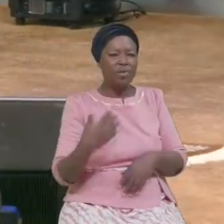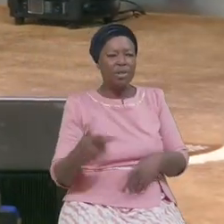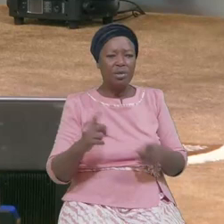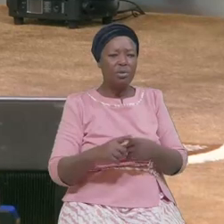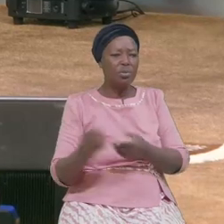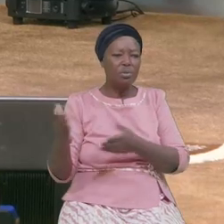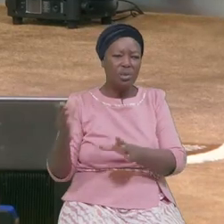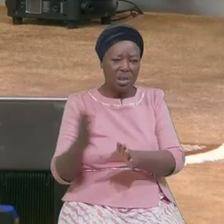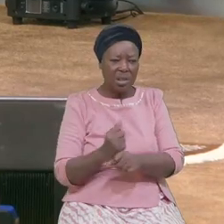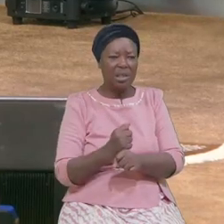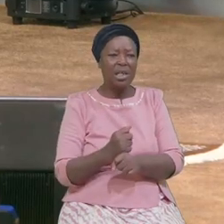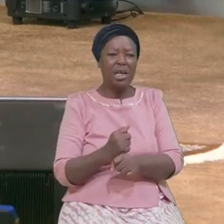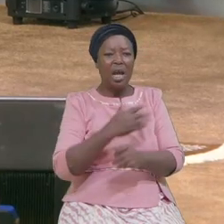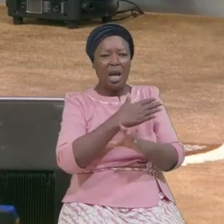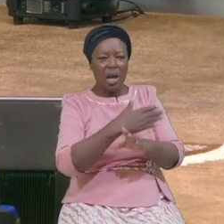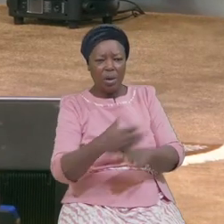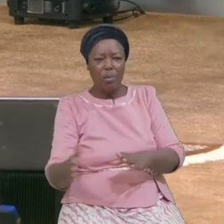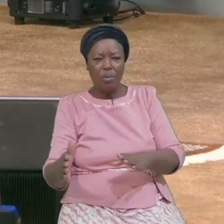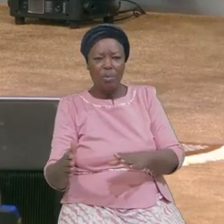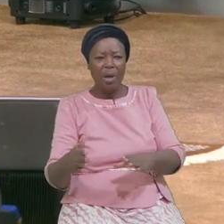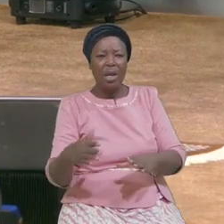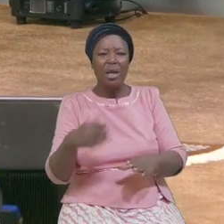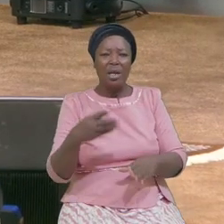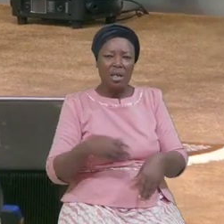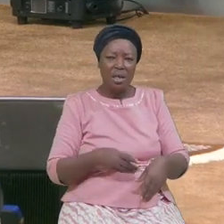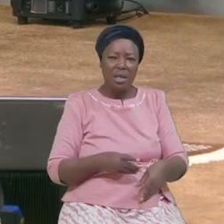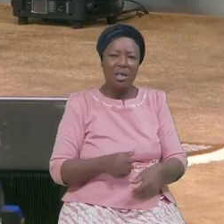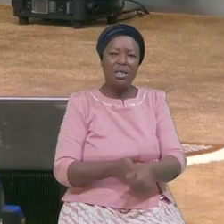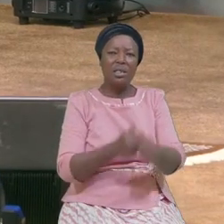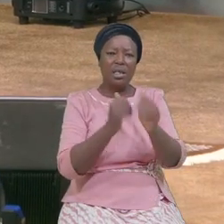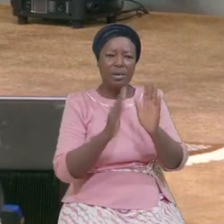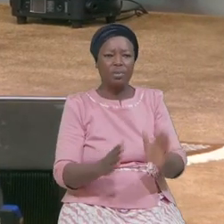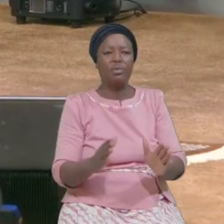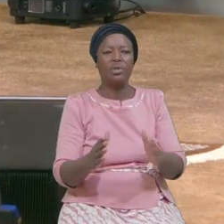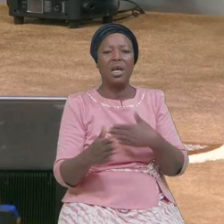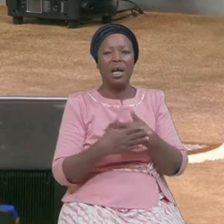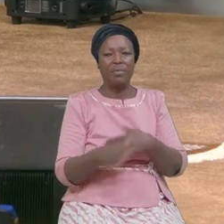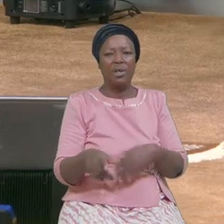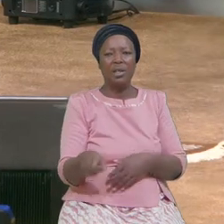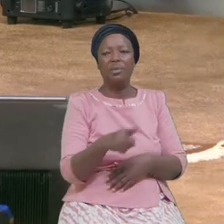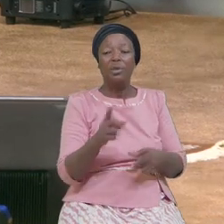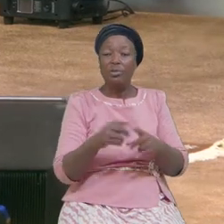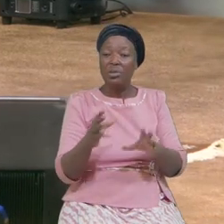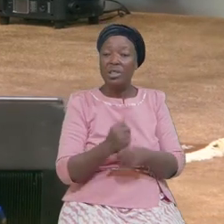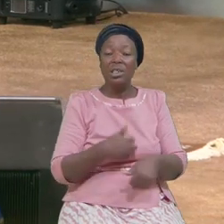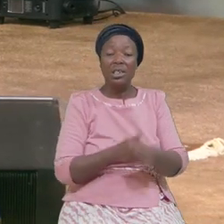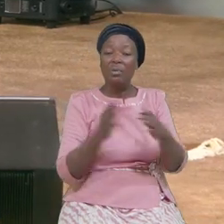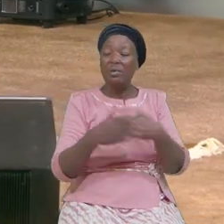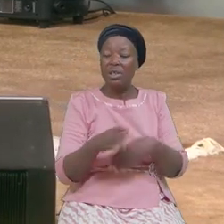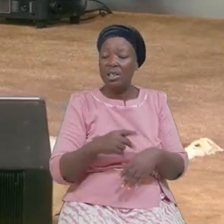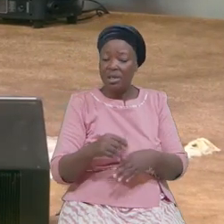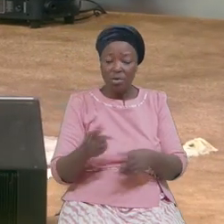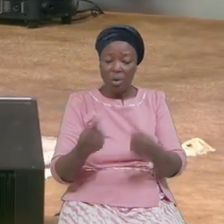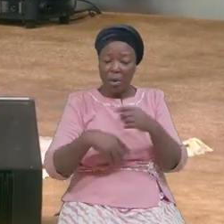draw away disciples after them. They're drawing away from Christ. They're drawing